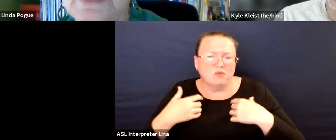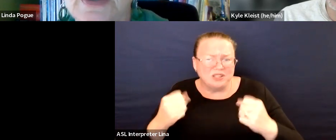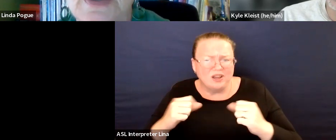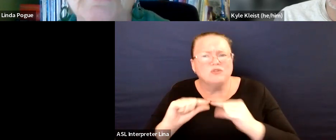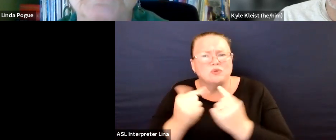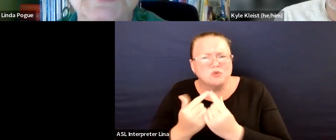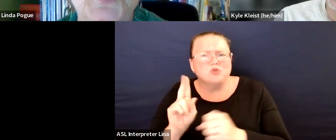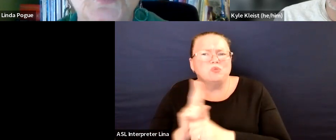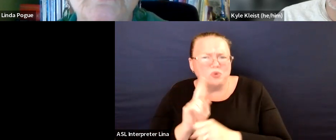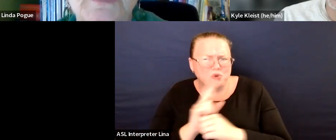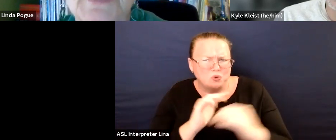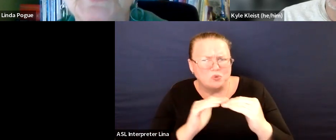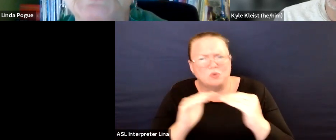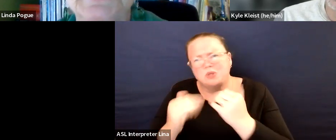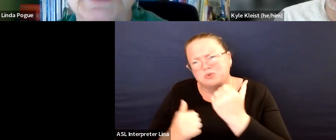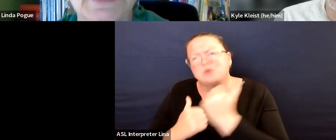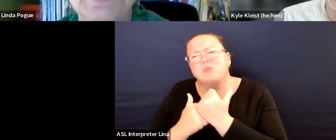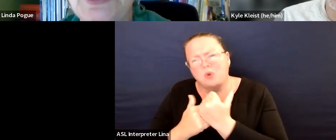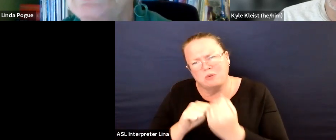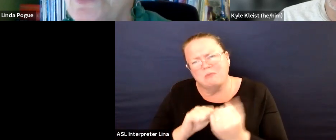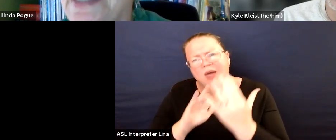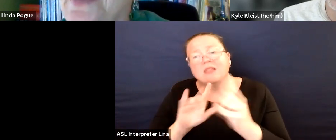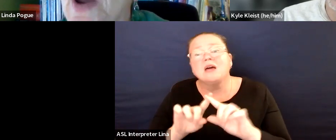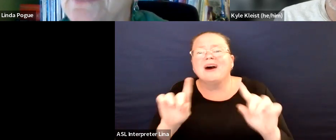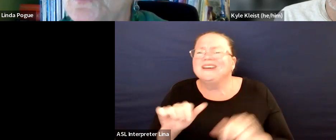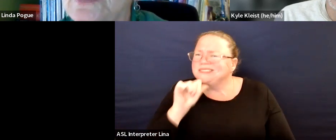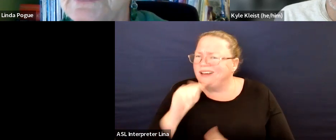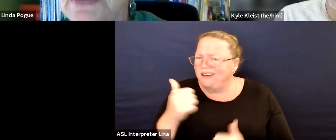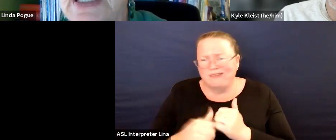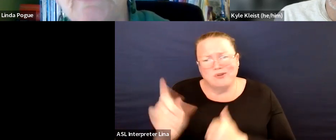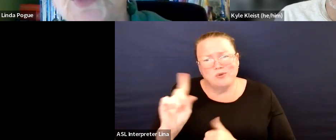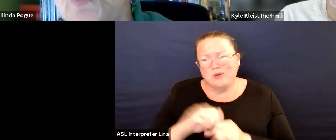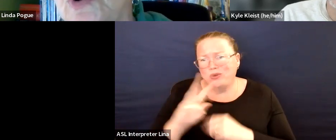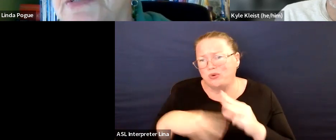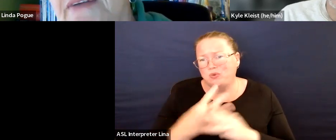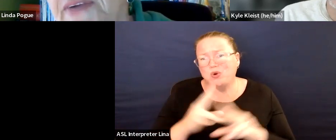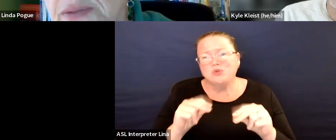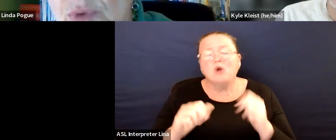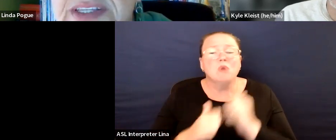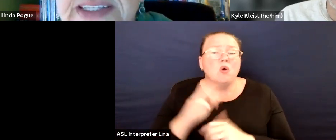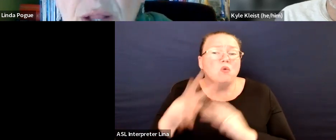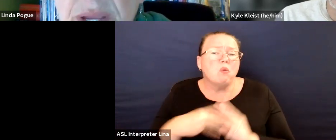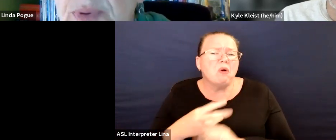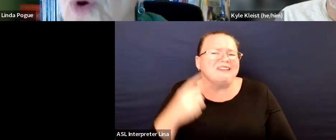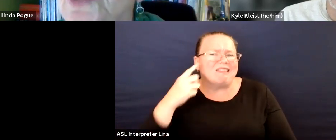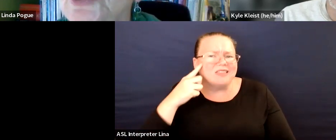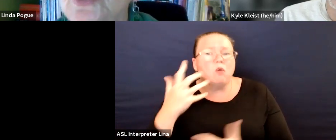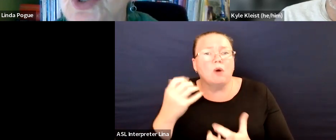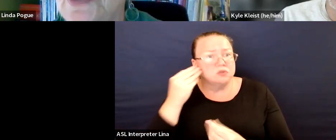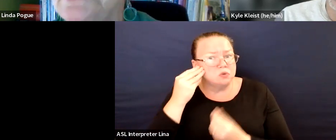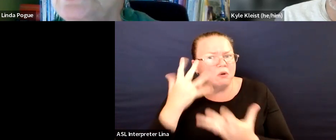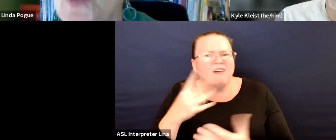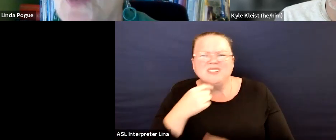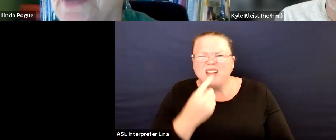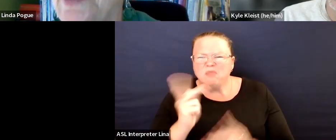peer support methods, but it's not everywhere in the world. Most of the world, I feel, wants to tell people what to do,